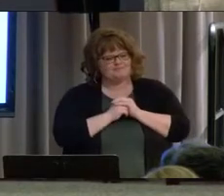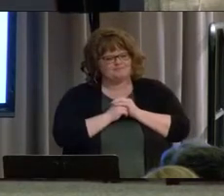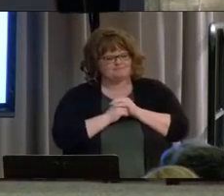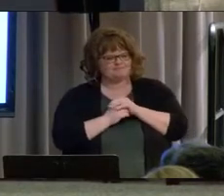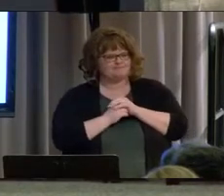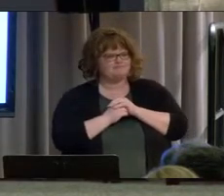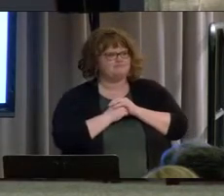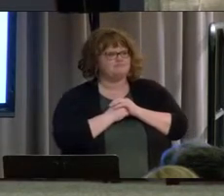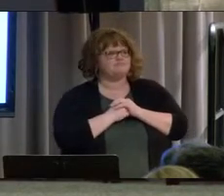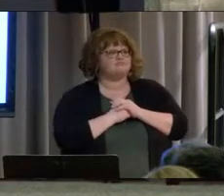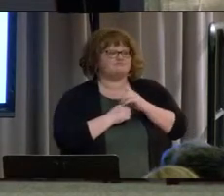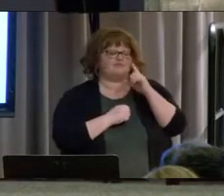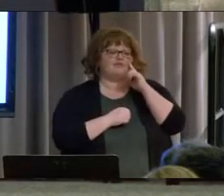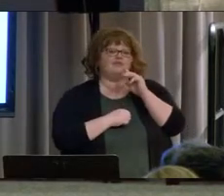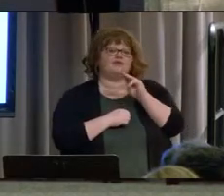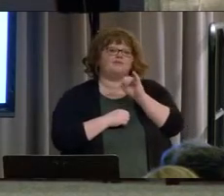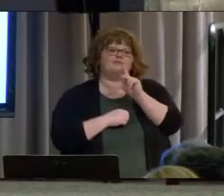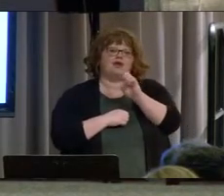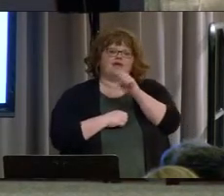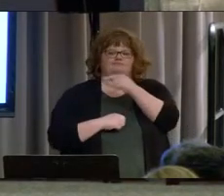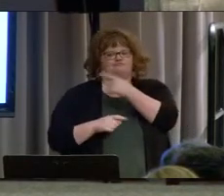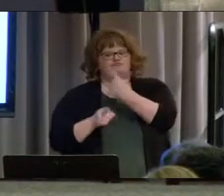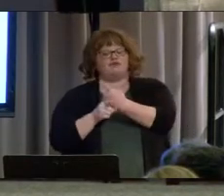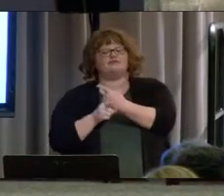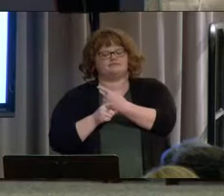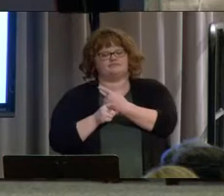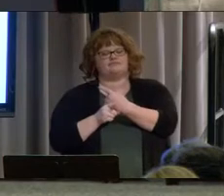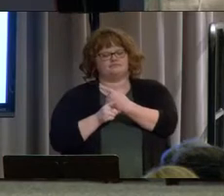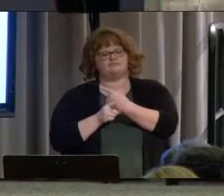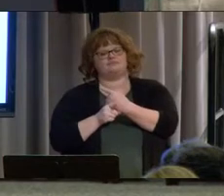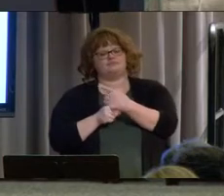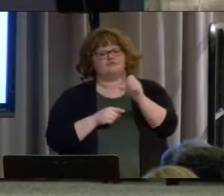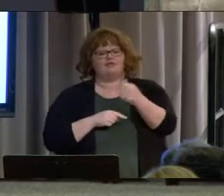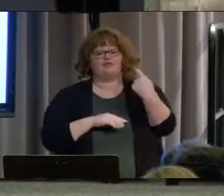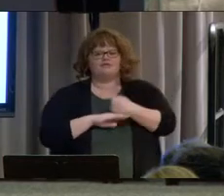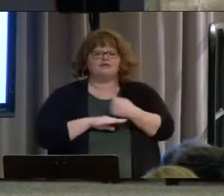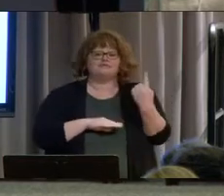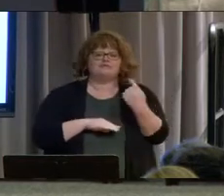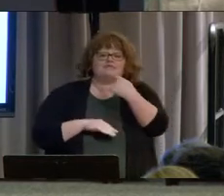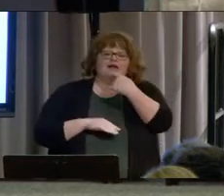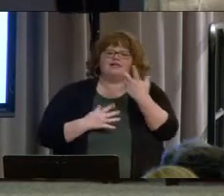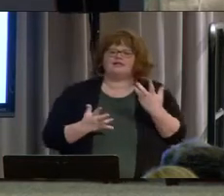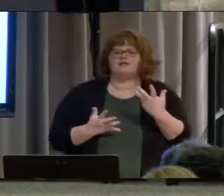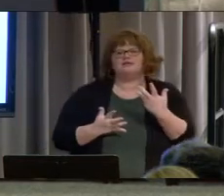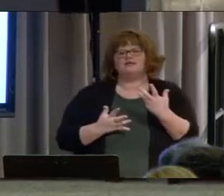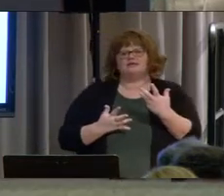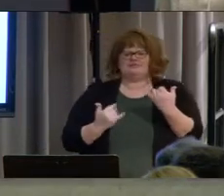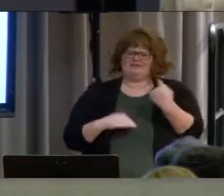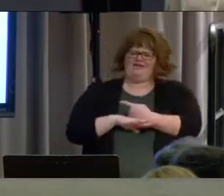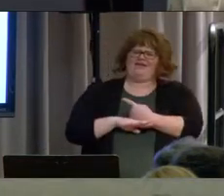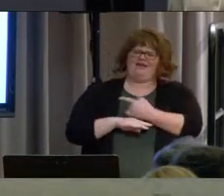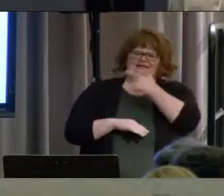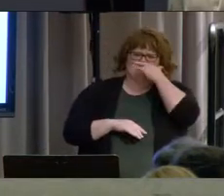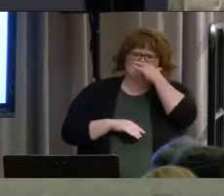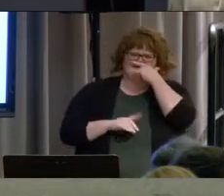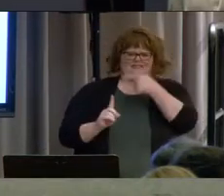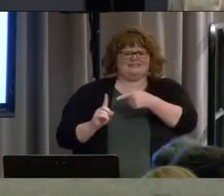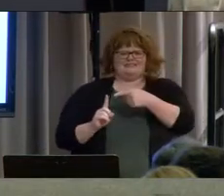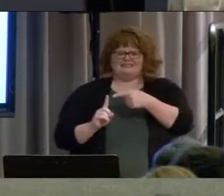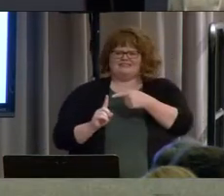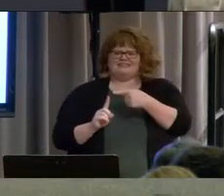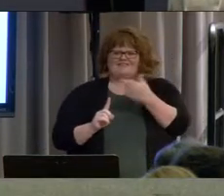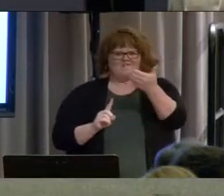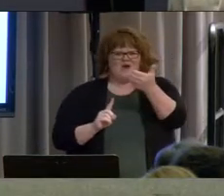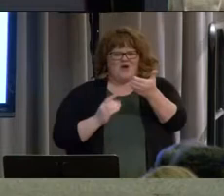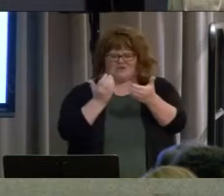I think, Mike, you're exactly right. And the other day somebody said, kids these days, you know, you get their face on their phones.